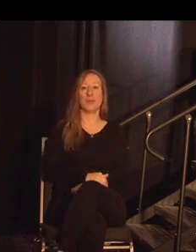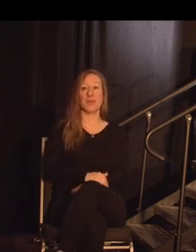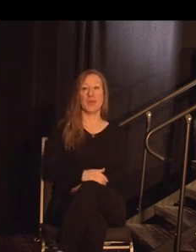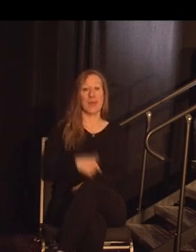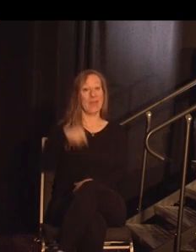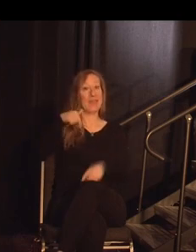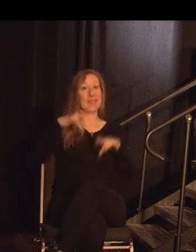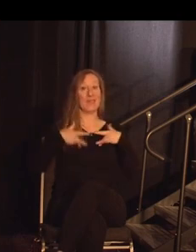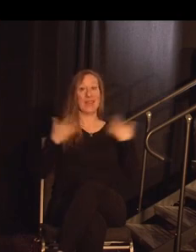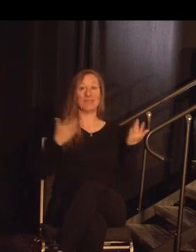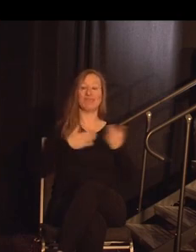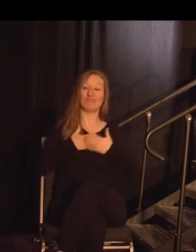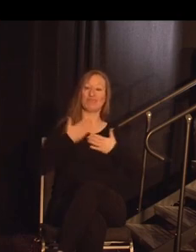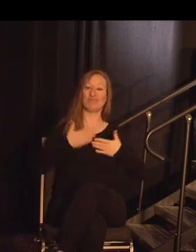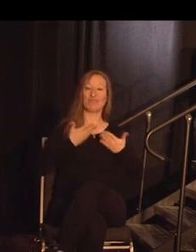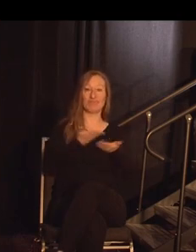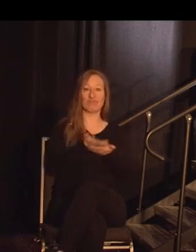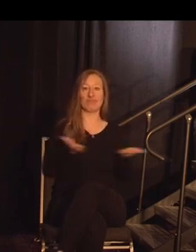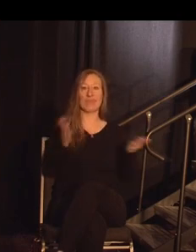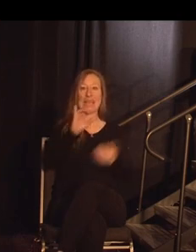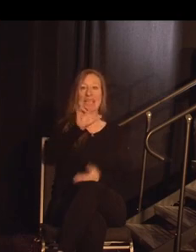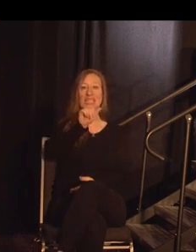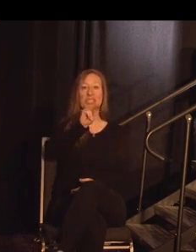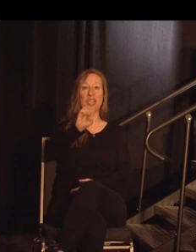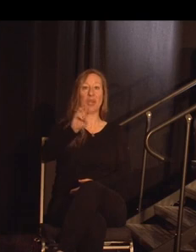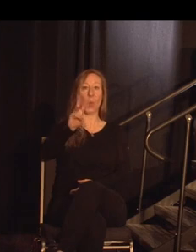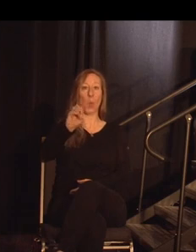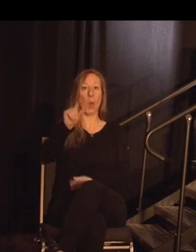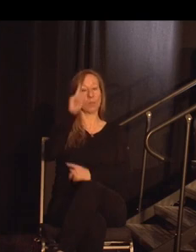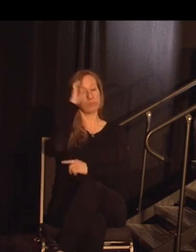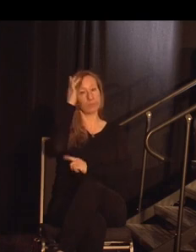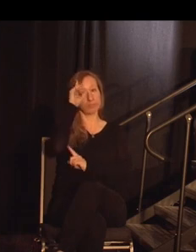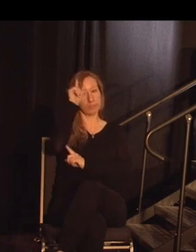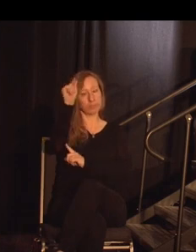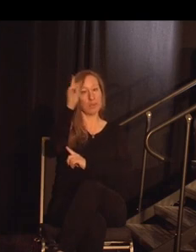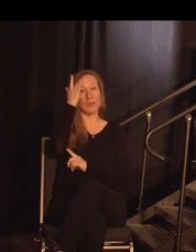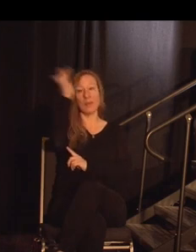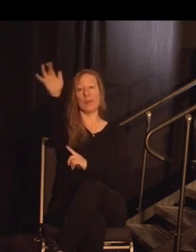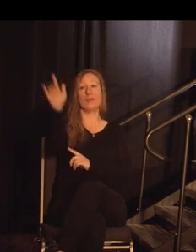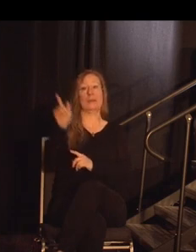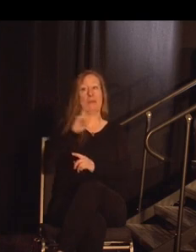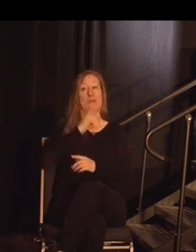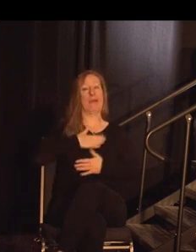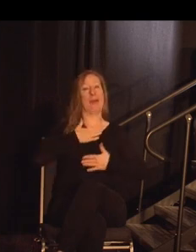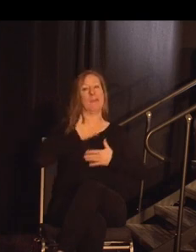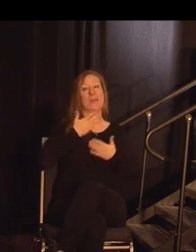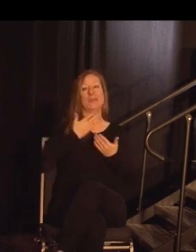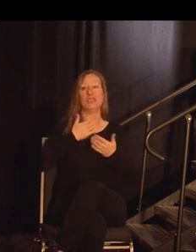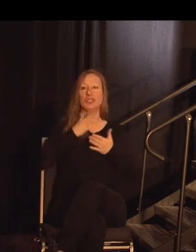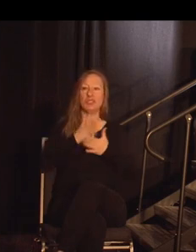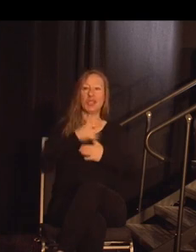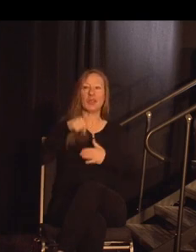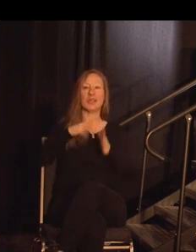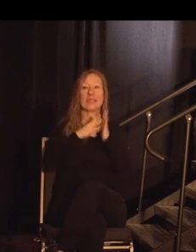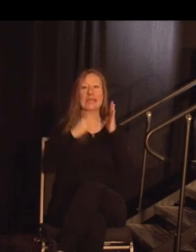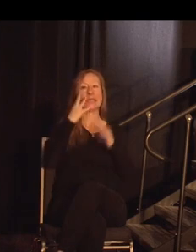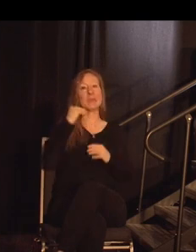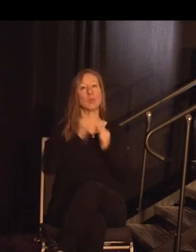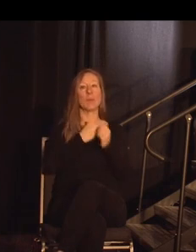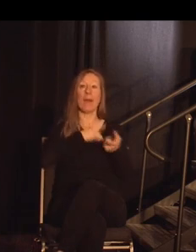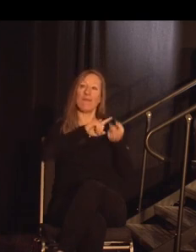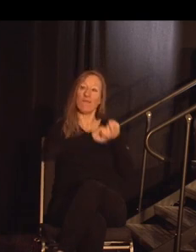this event. Jane Wong is an absolute genius, and I'm personally so pleased to share this experience with my friend Lindy